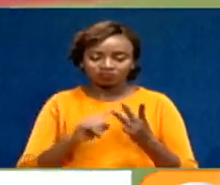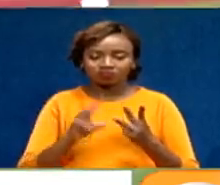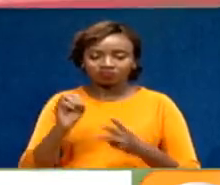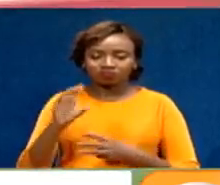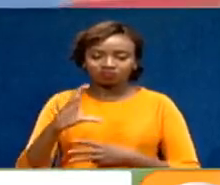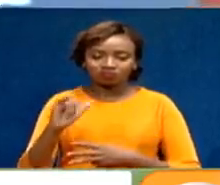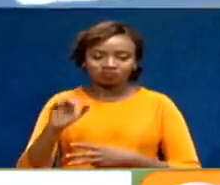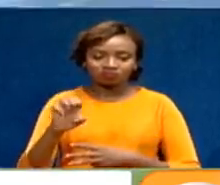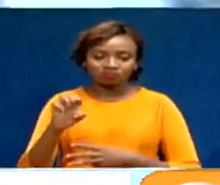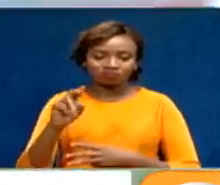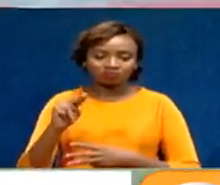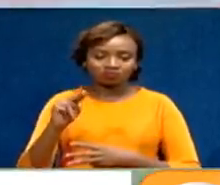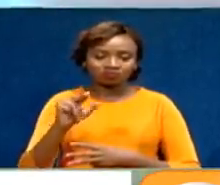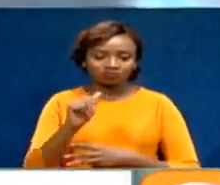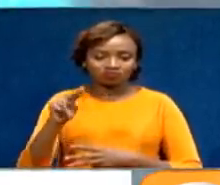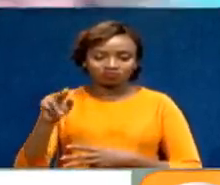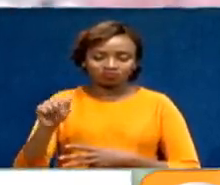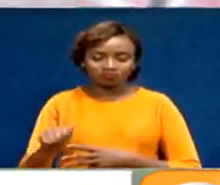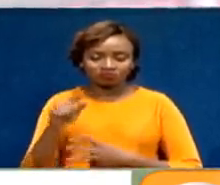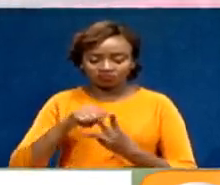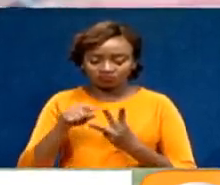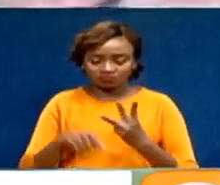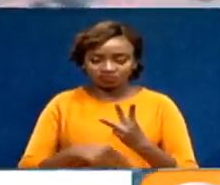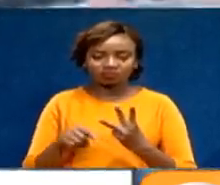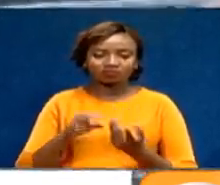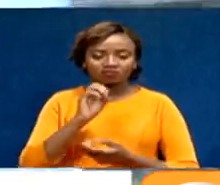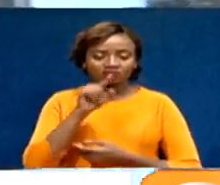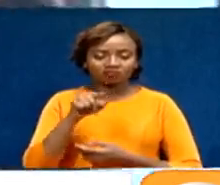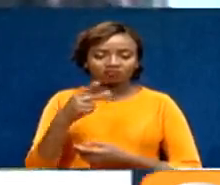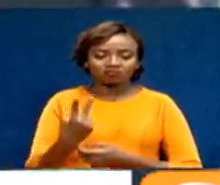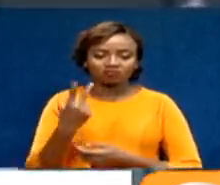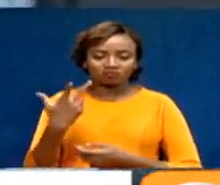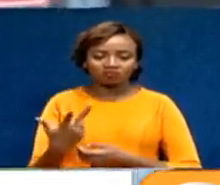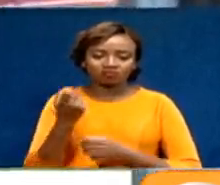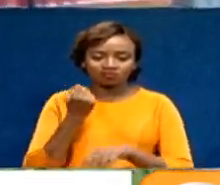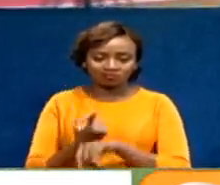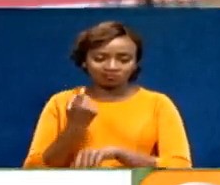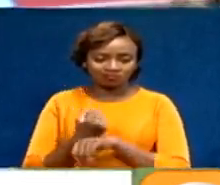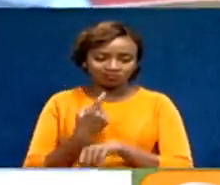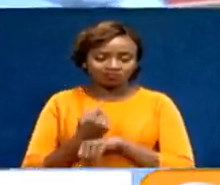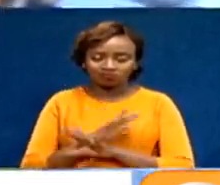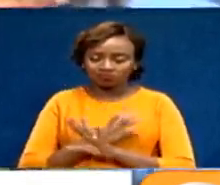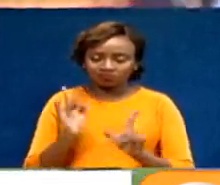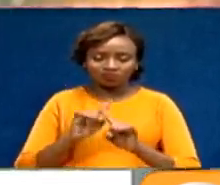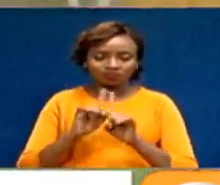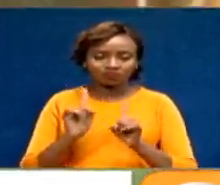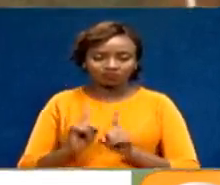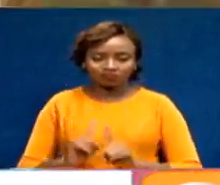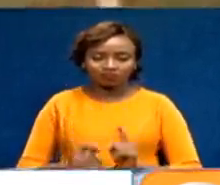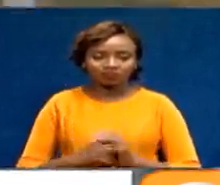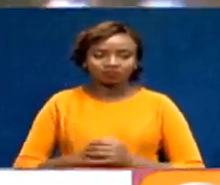top seven finished within 0.23 seconds of each other. Wamira's time of 25.20 seconds was